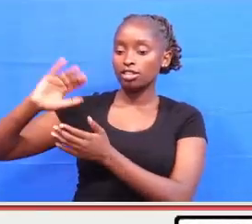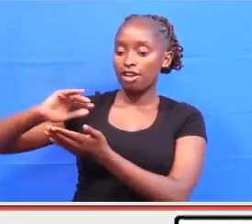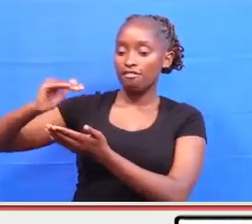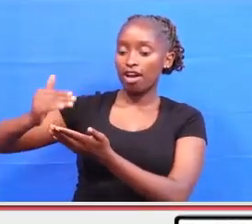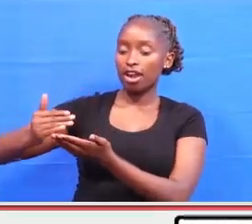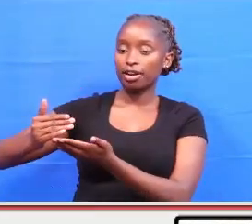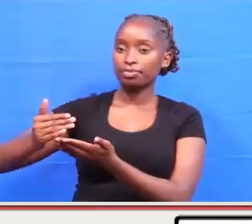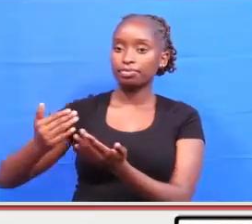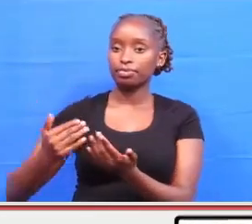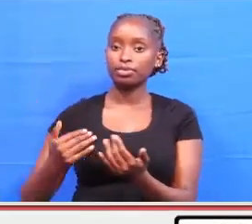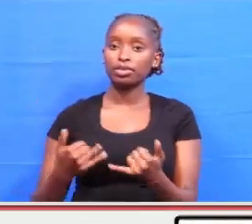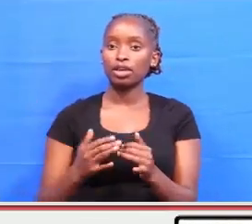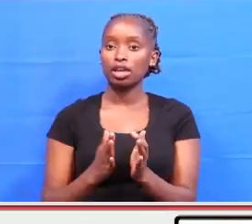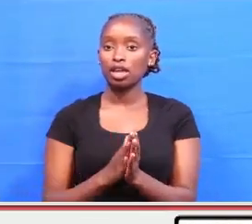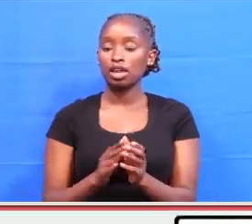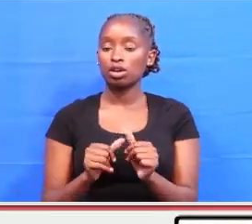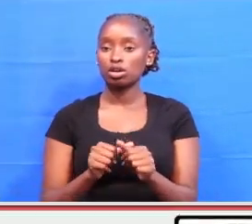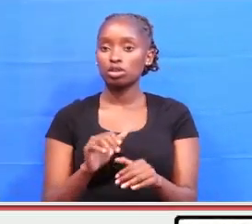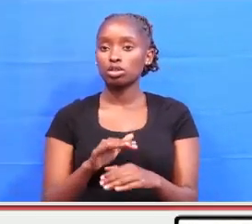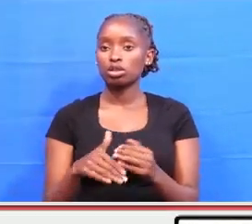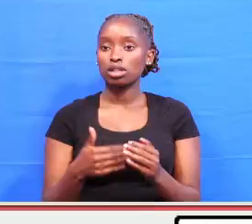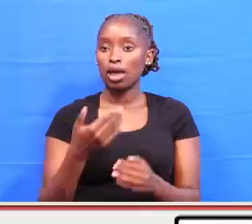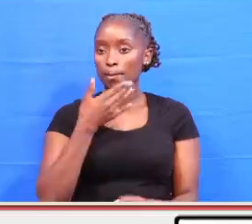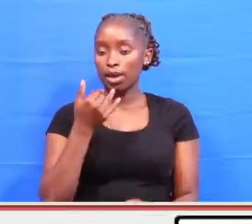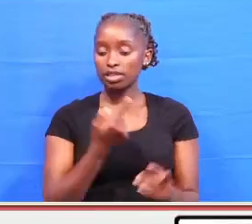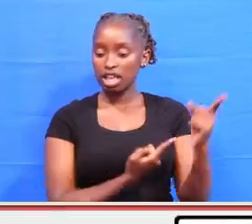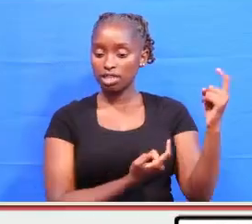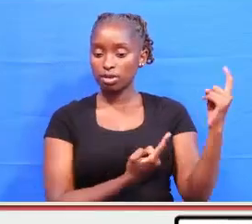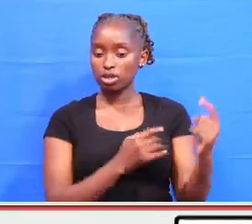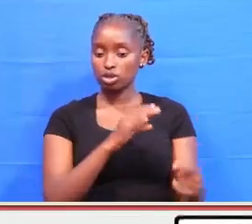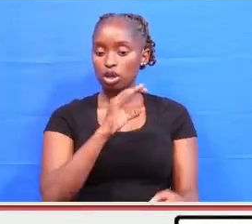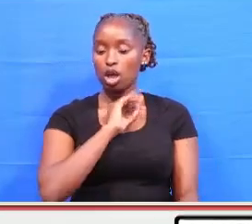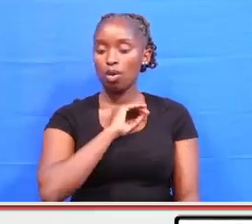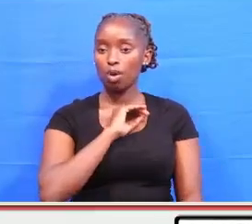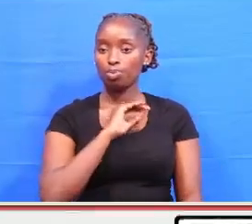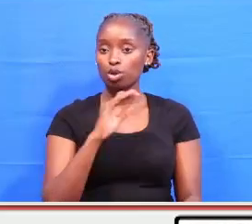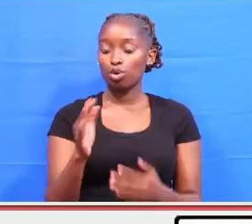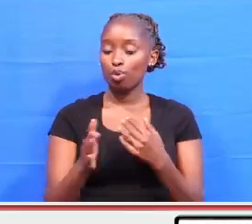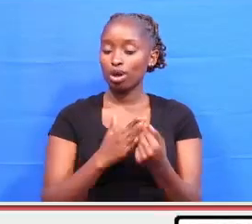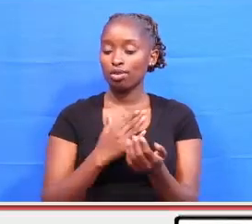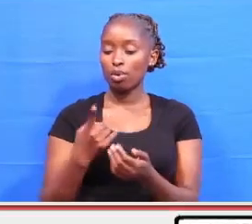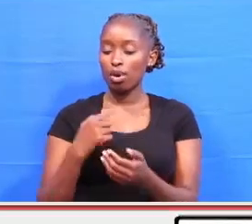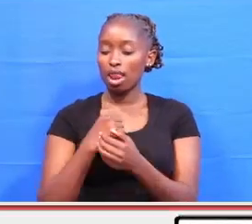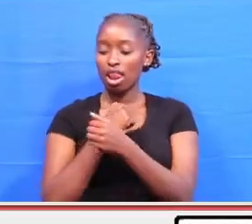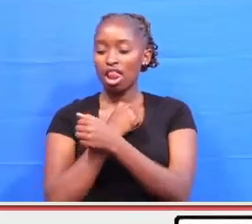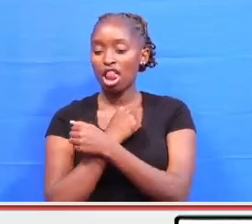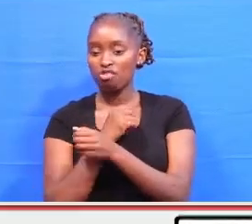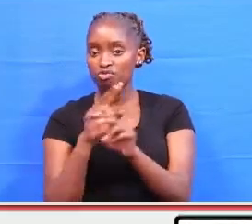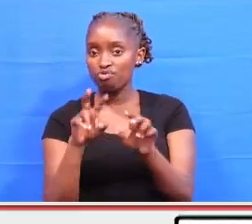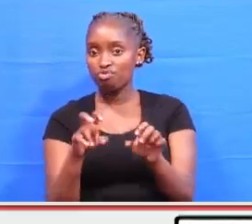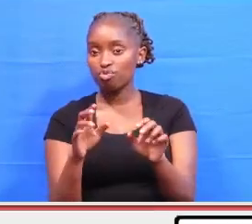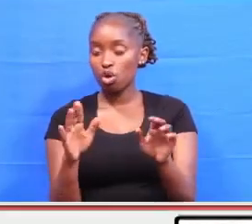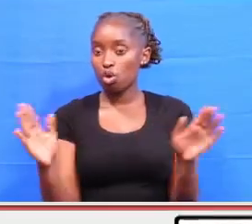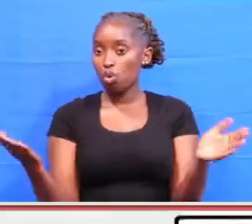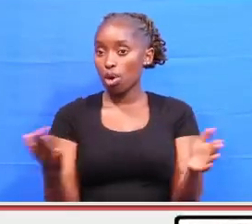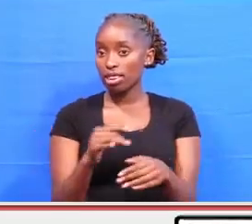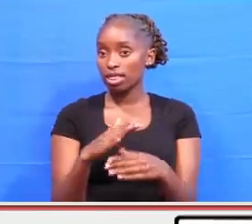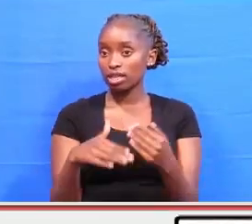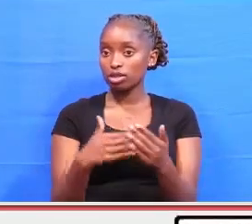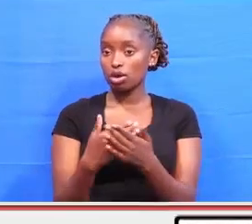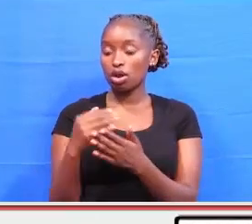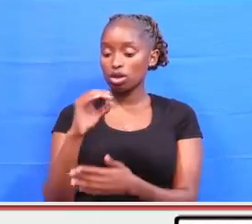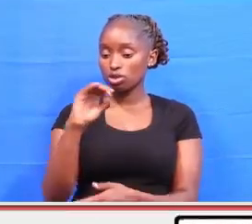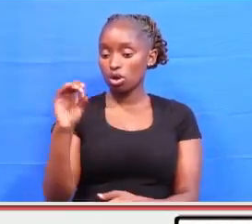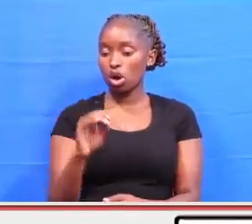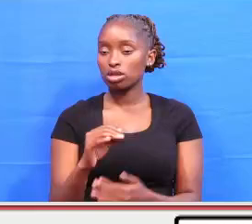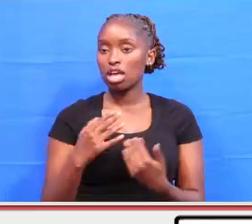will introduce a score to the best of our expectation. What we would love to see is where the scores are being integrated so